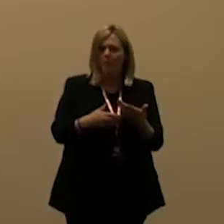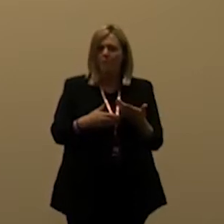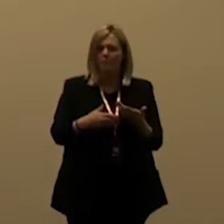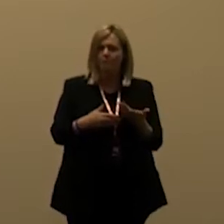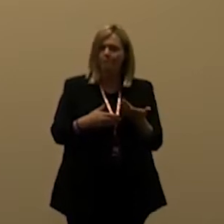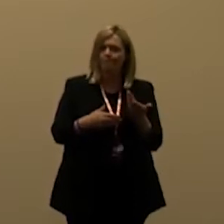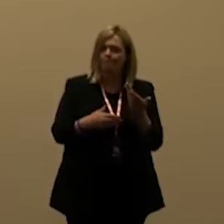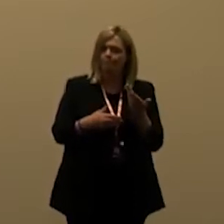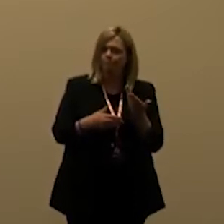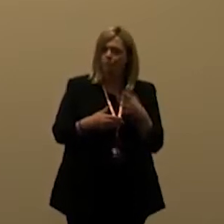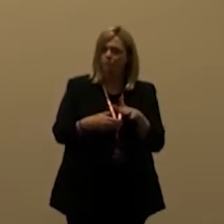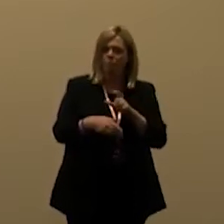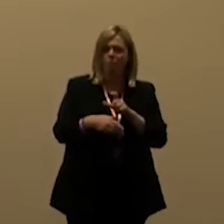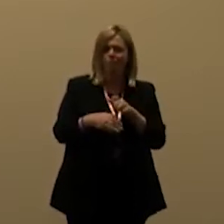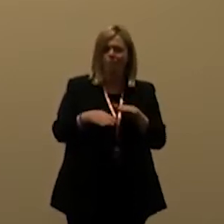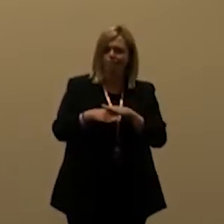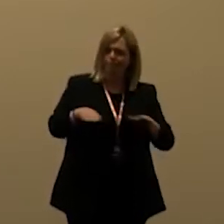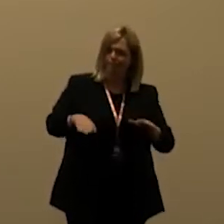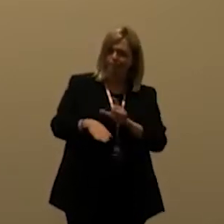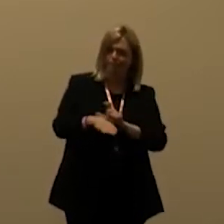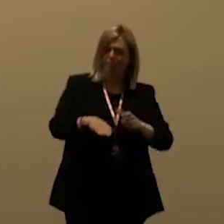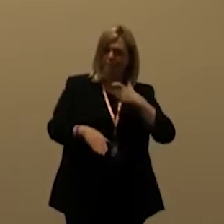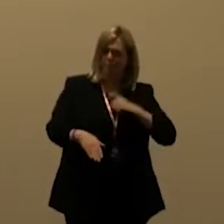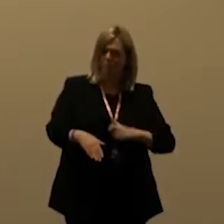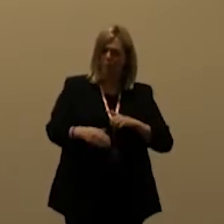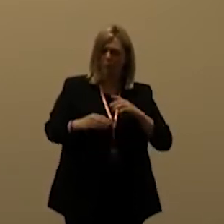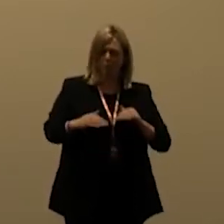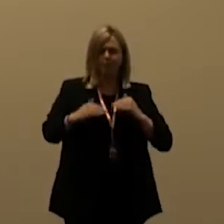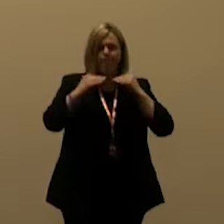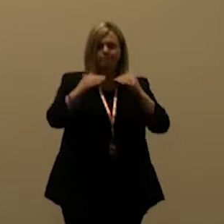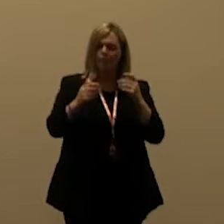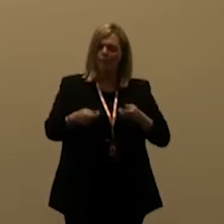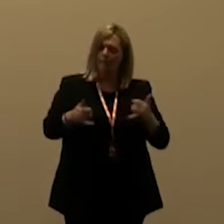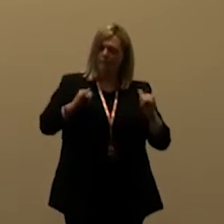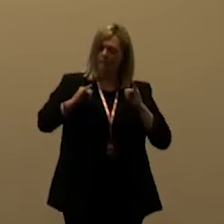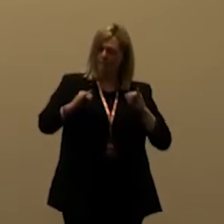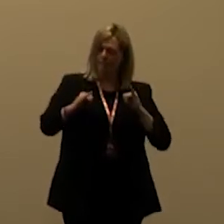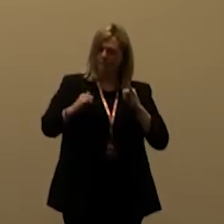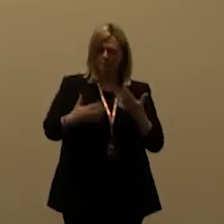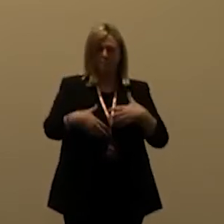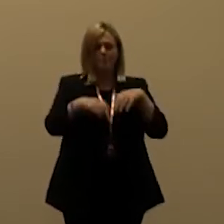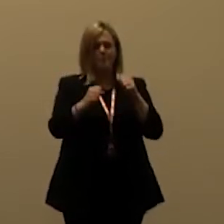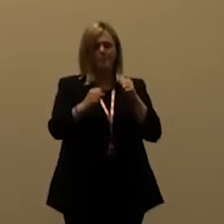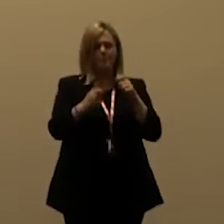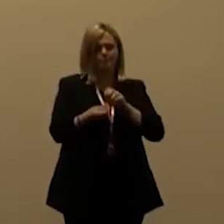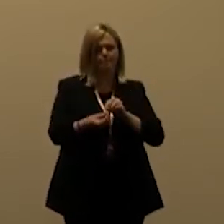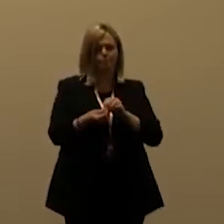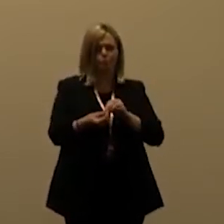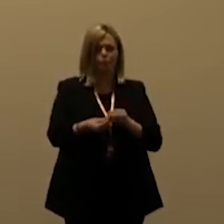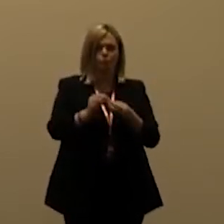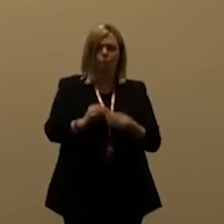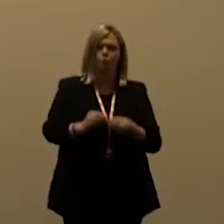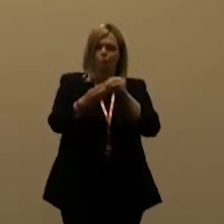from those shop floor, those ground floor working roles into management positions, into positions where they can start affecting change as